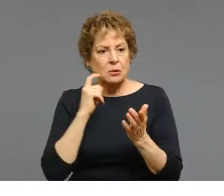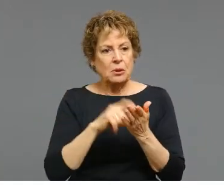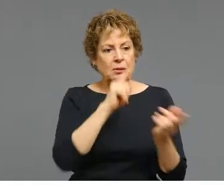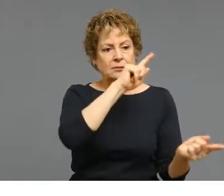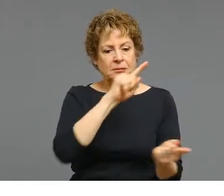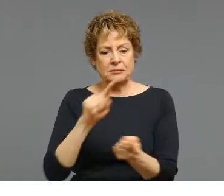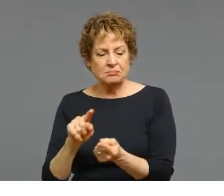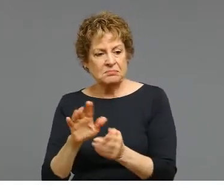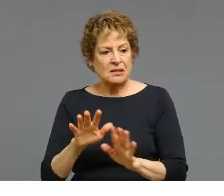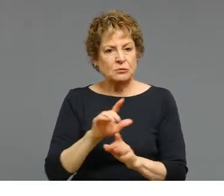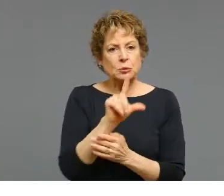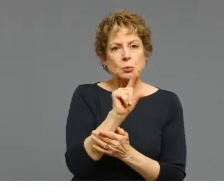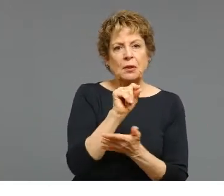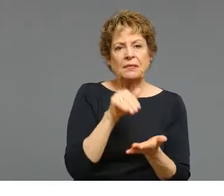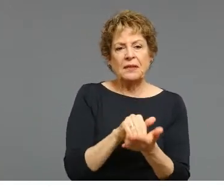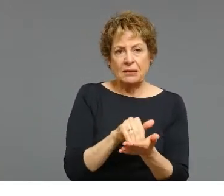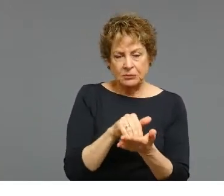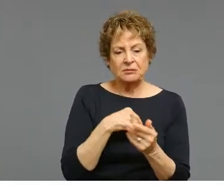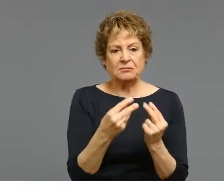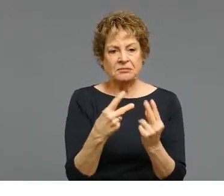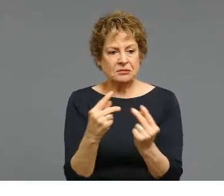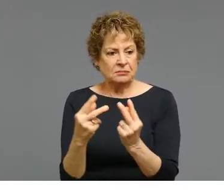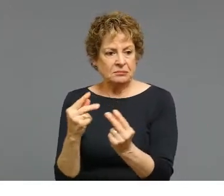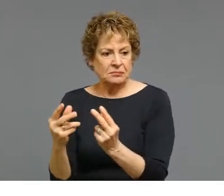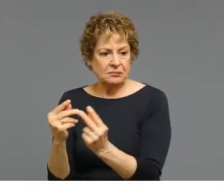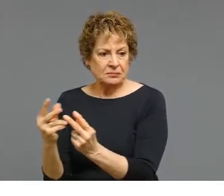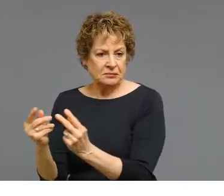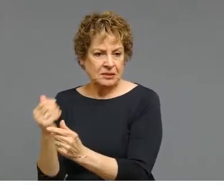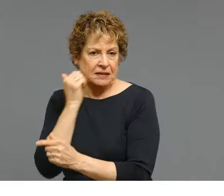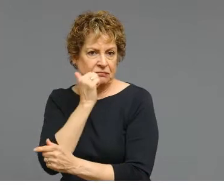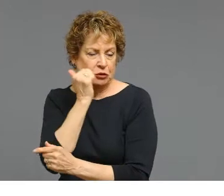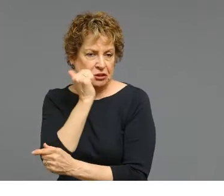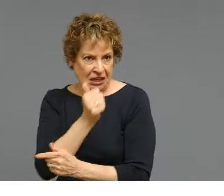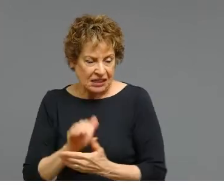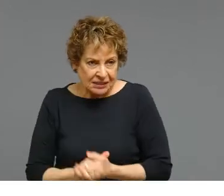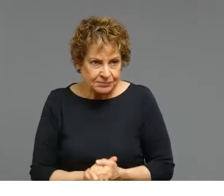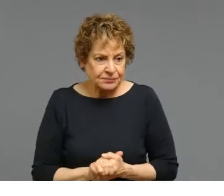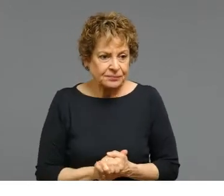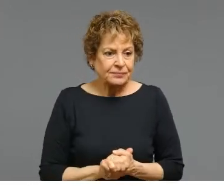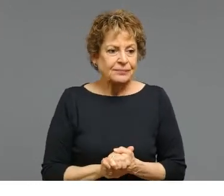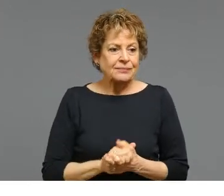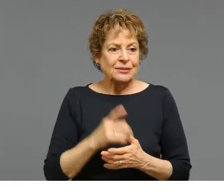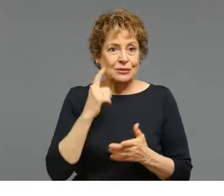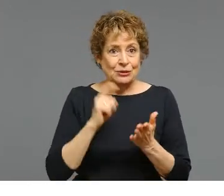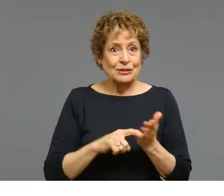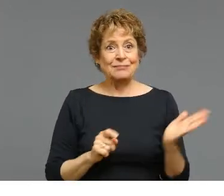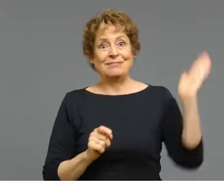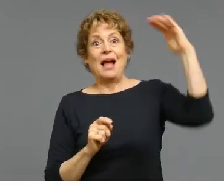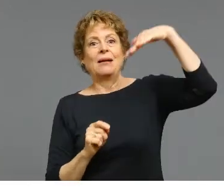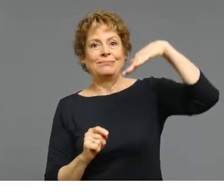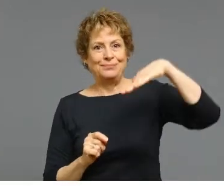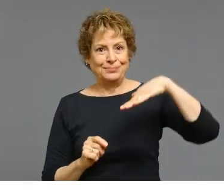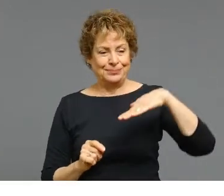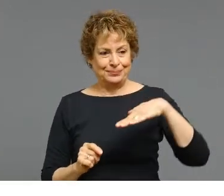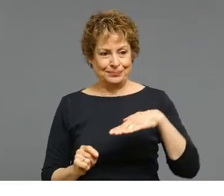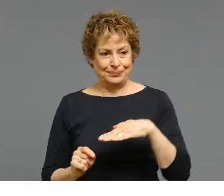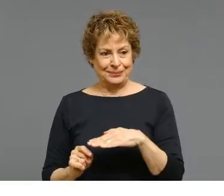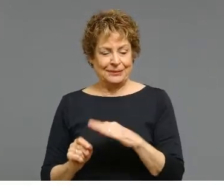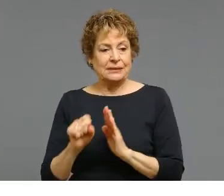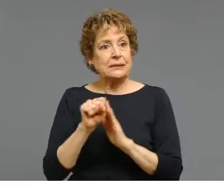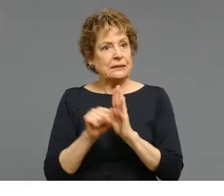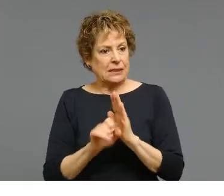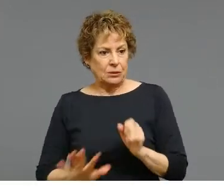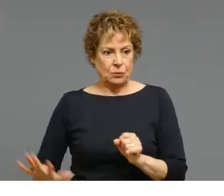20,000 doses per day being administered, and you can see the significant drop off at our state pod